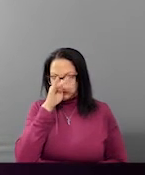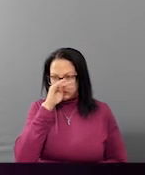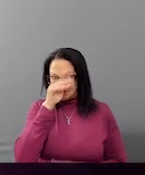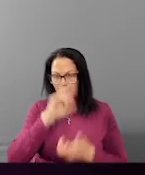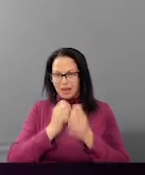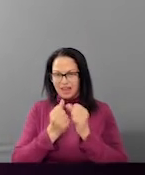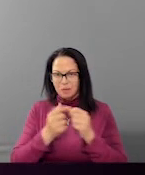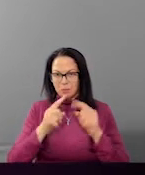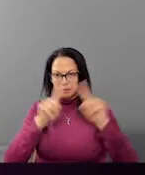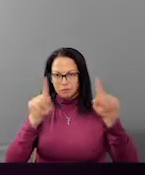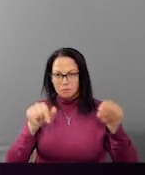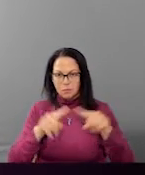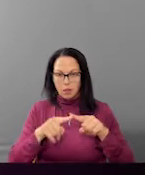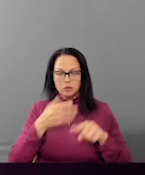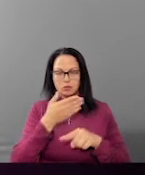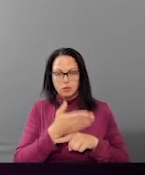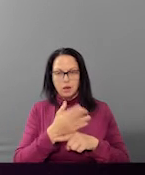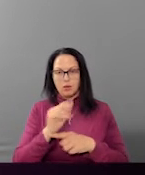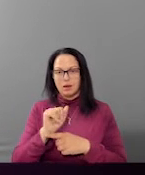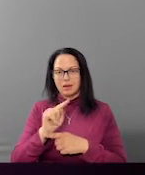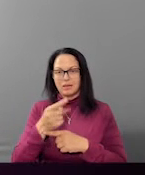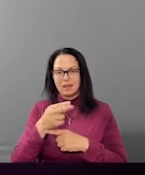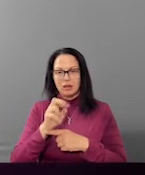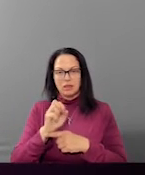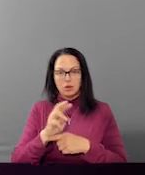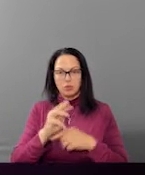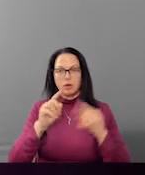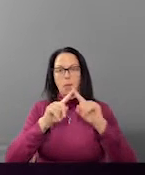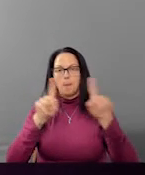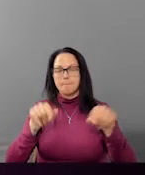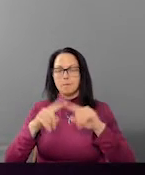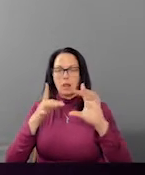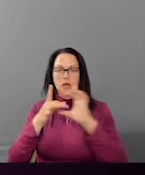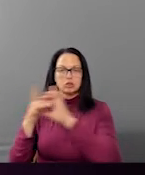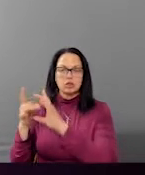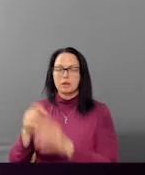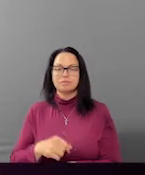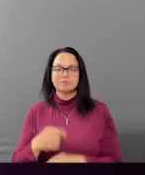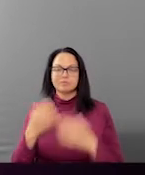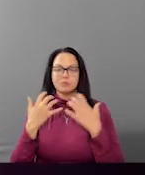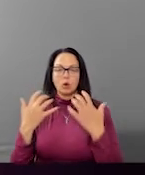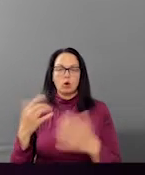Ethereum blockchain. And I actually want you to say it out loud. 420. Nope.